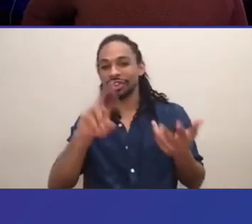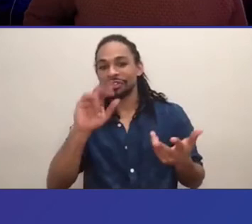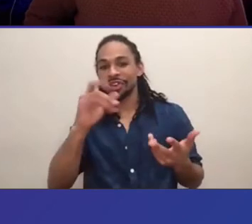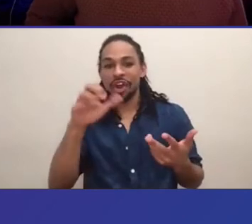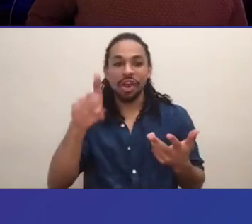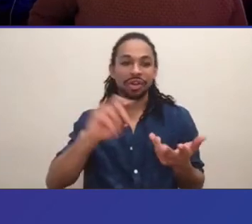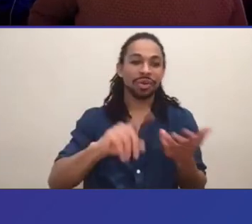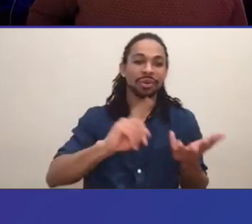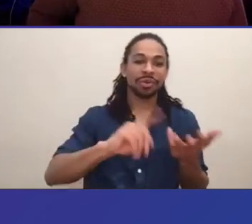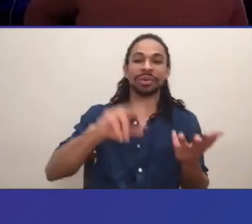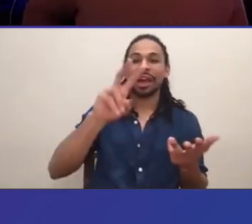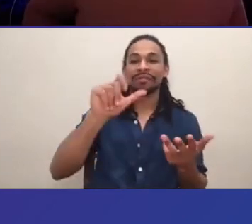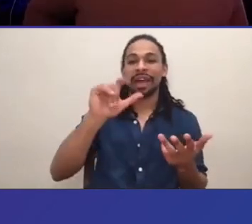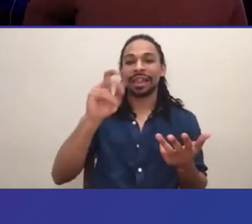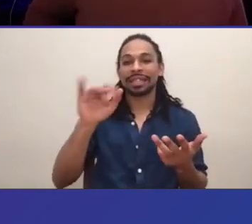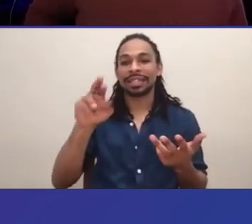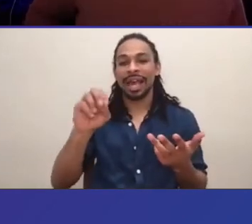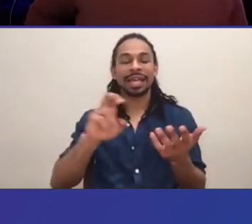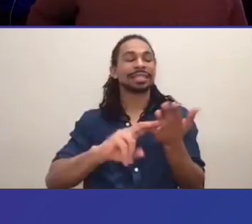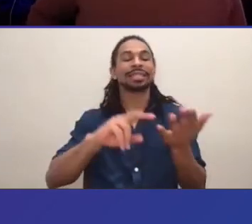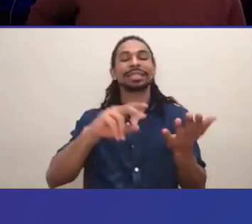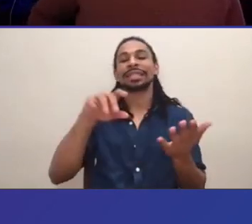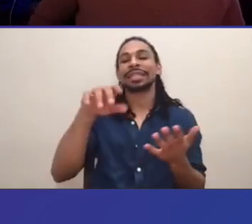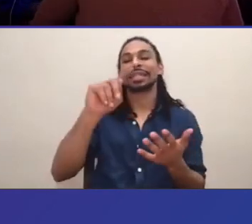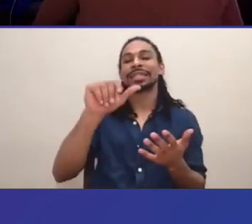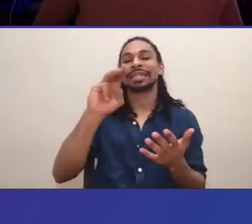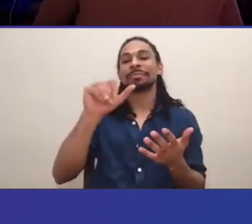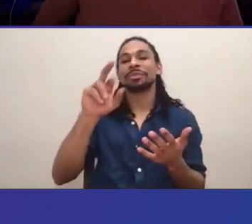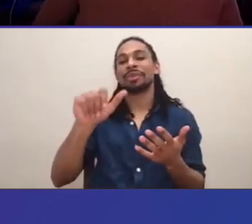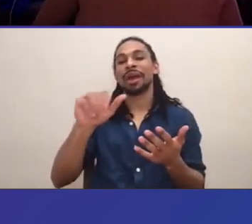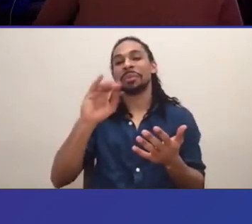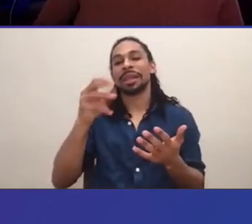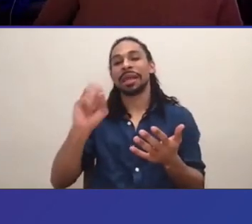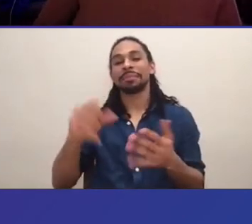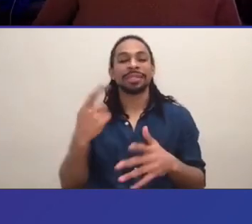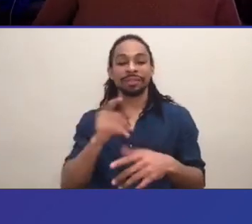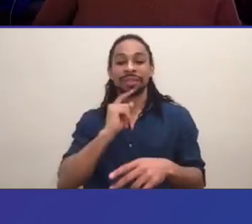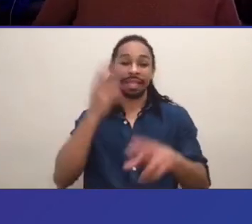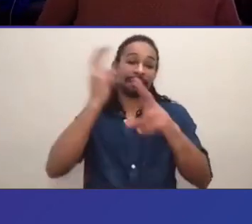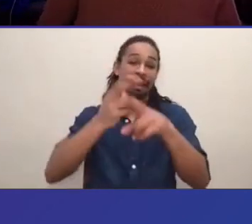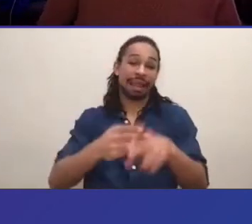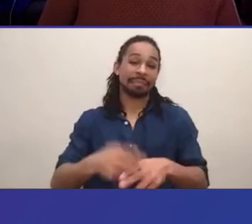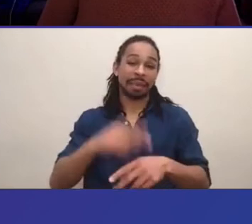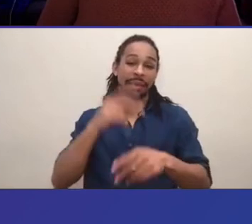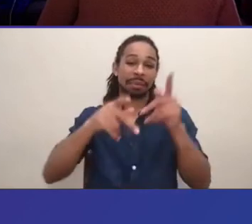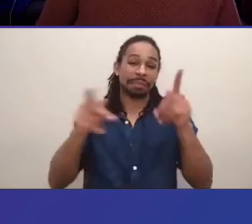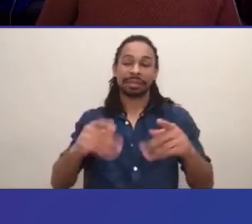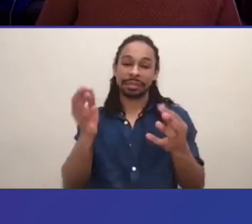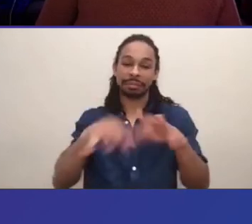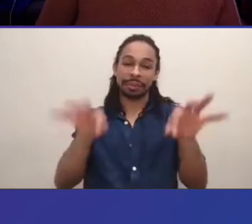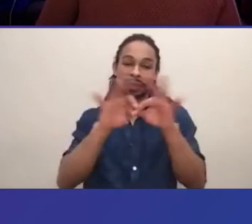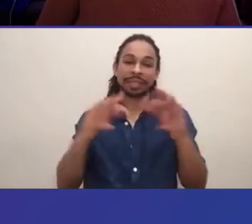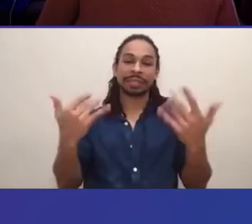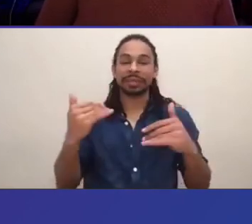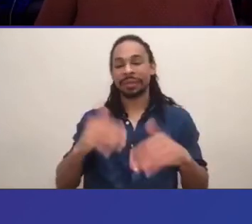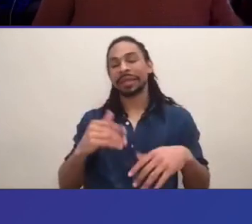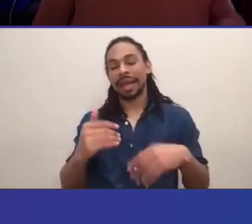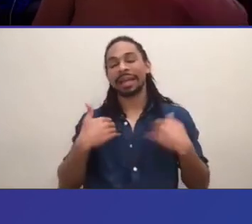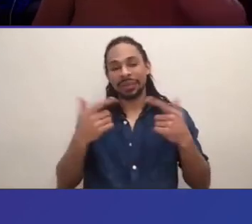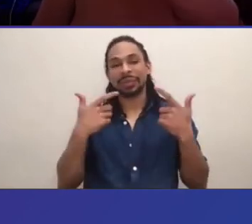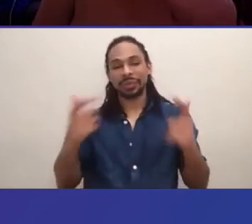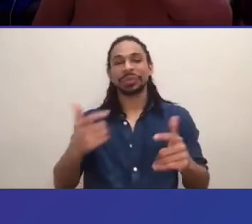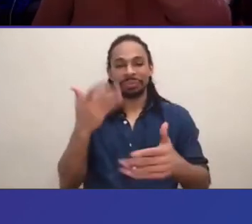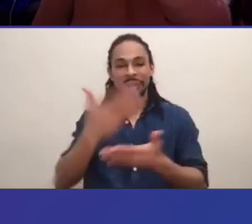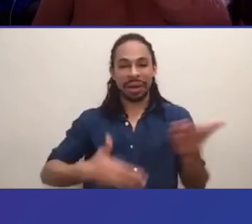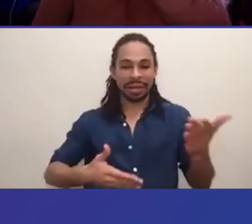and Tamara Williams played a huge role, and I would like to name them because naming is important, right? And so, but we